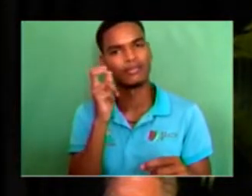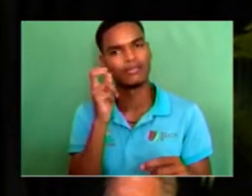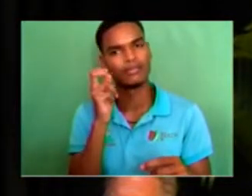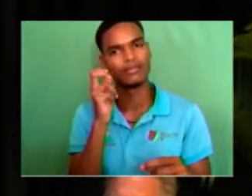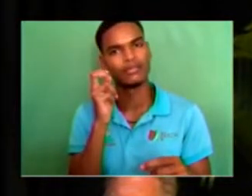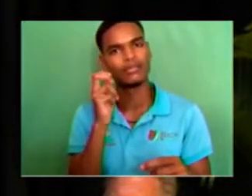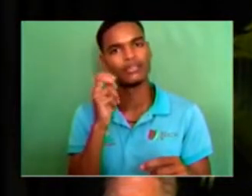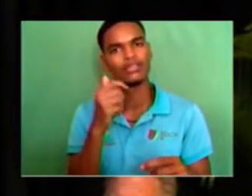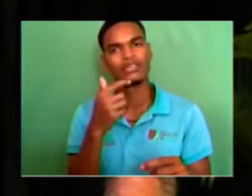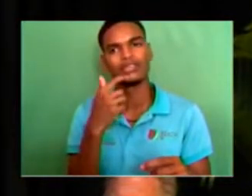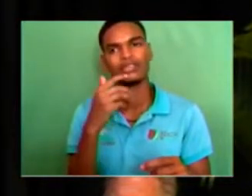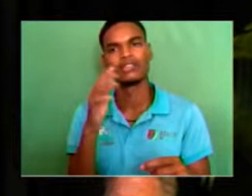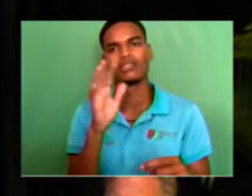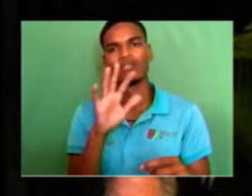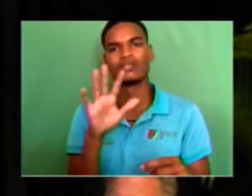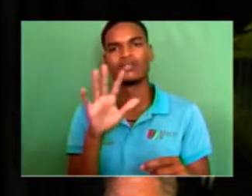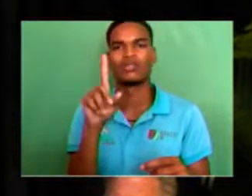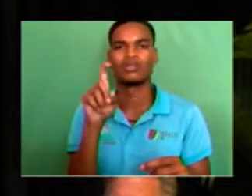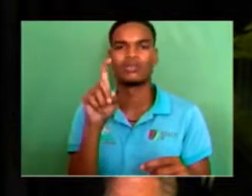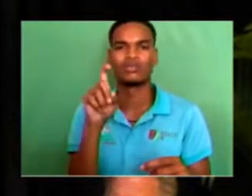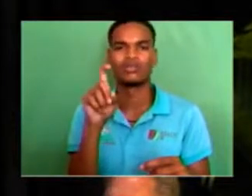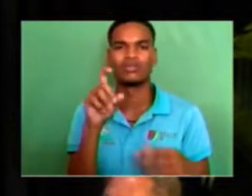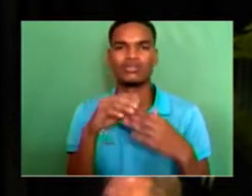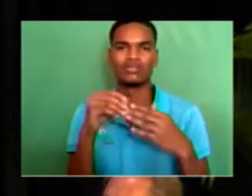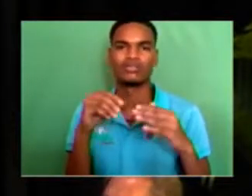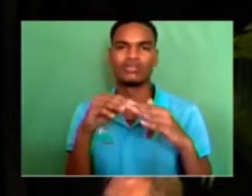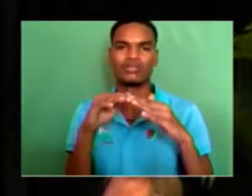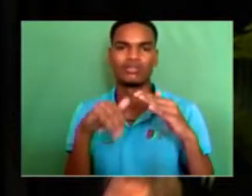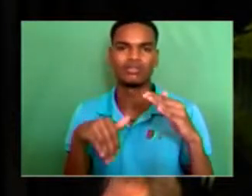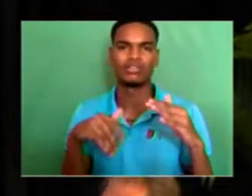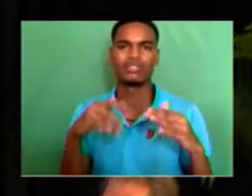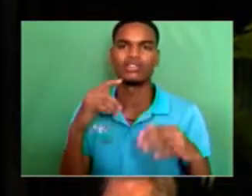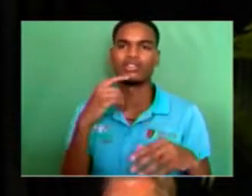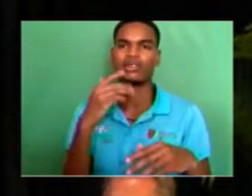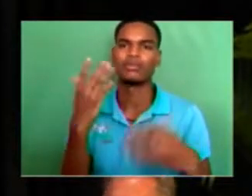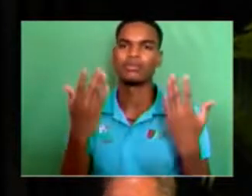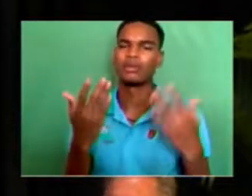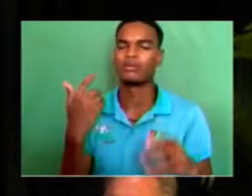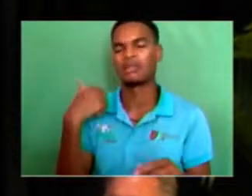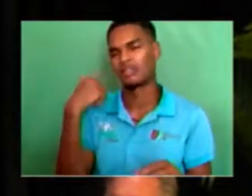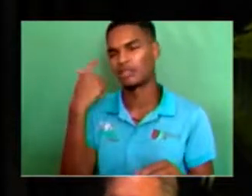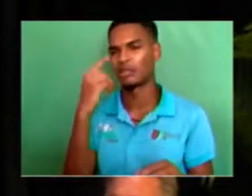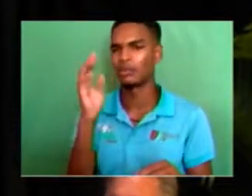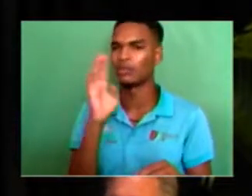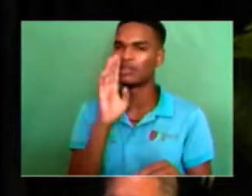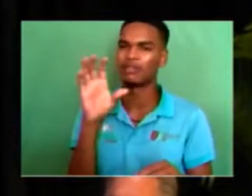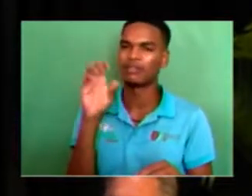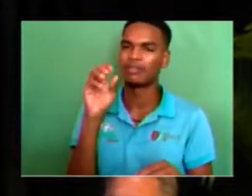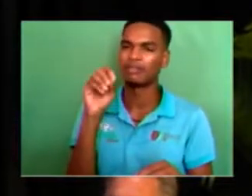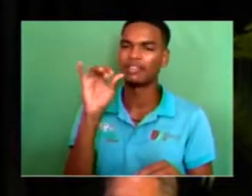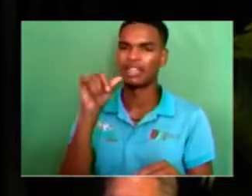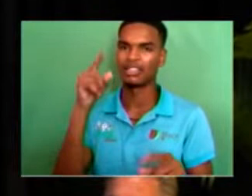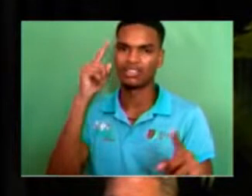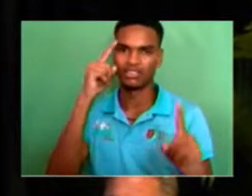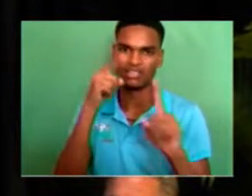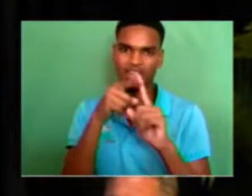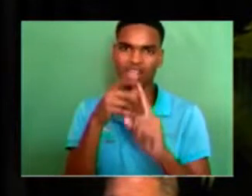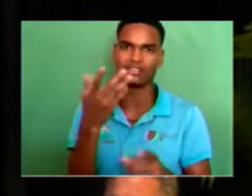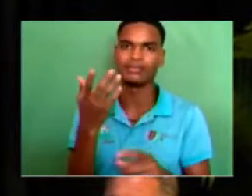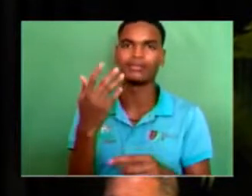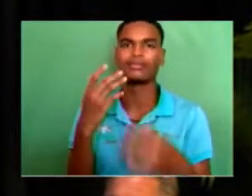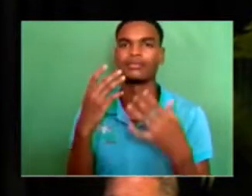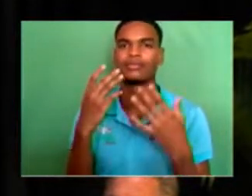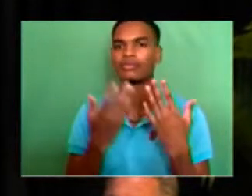Mark good. says. And that we're looking to see 50, I would think, is a target. And I think, I'd hope that, given